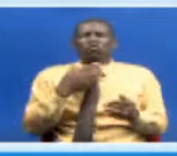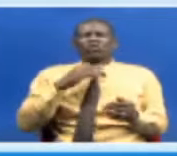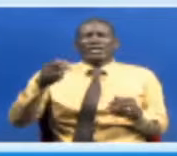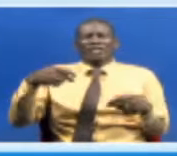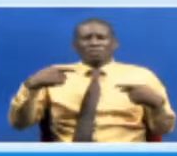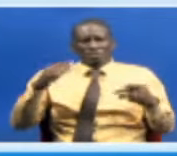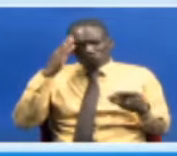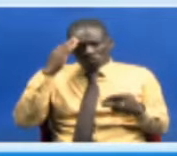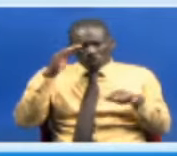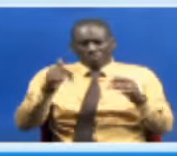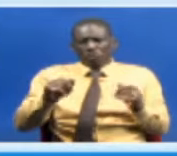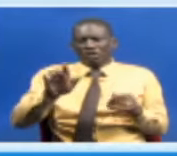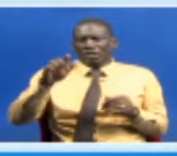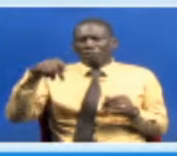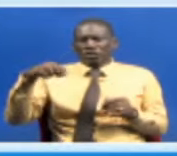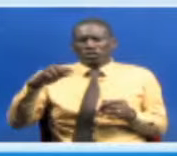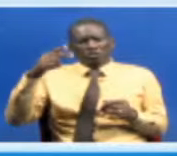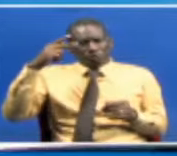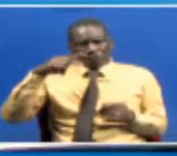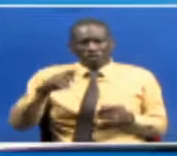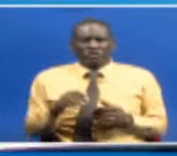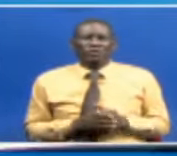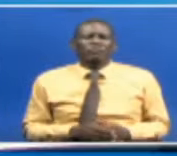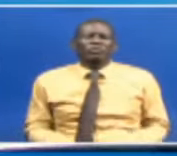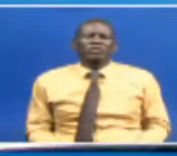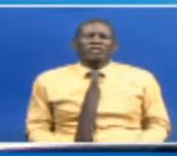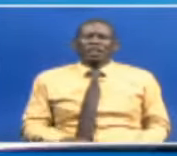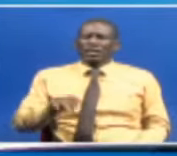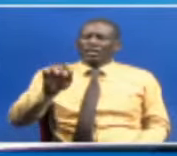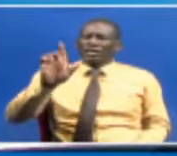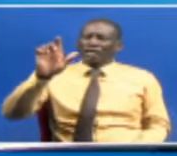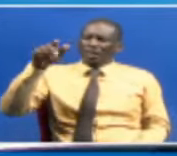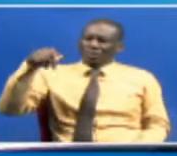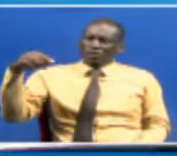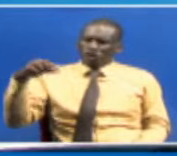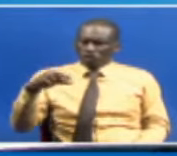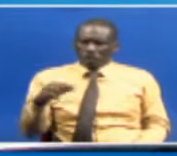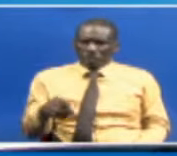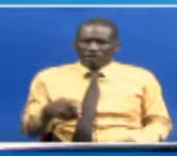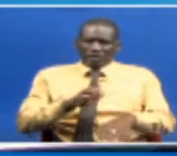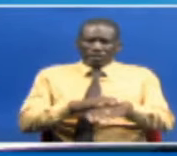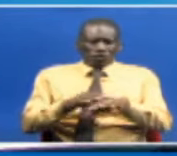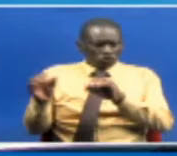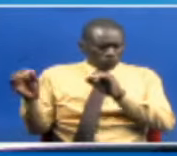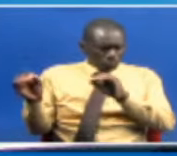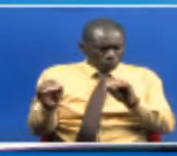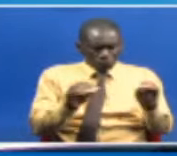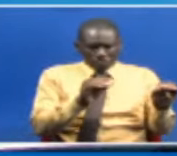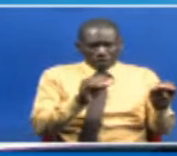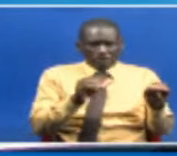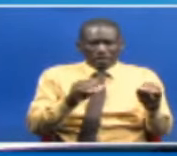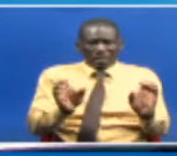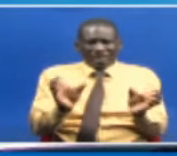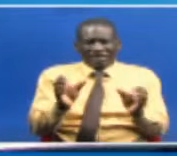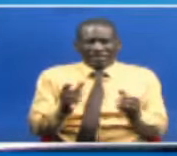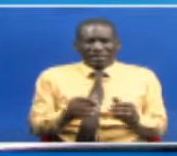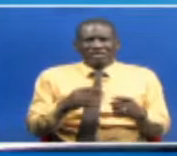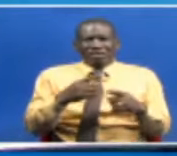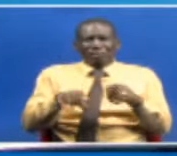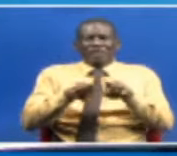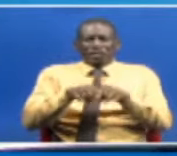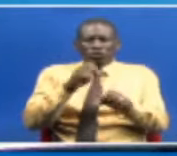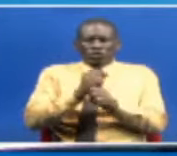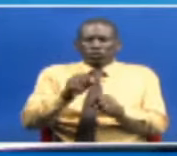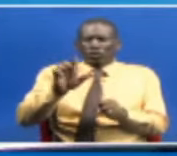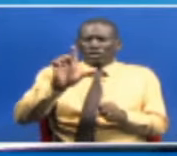about the LPG policy? LPG is a good transitional gas, but even as we do